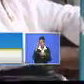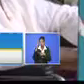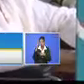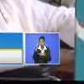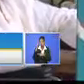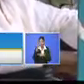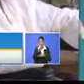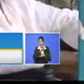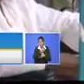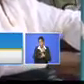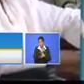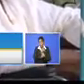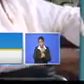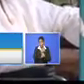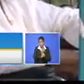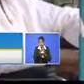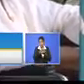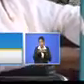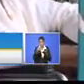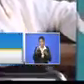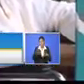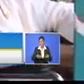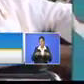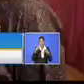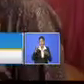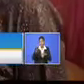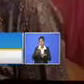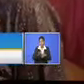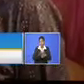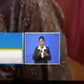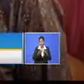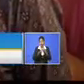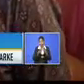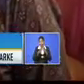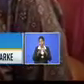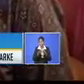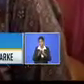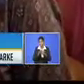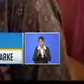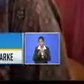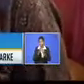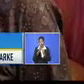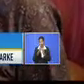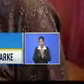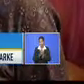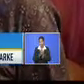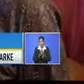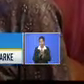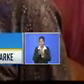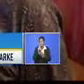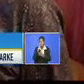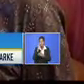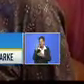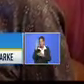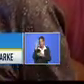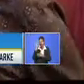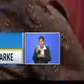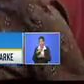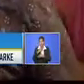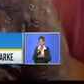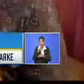Ingram, treasures his lifelong friendship with Miss Gwen. She would have known my grandmother, who died at